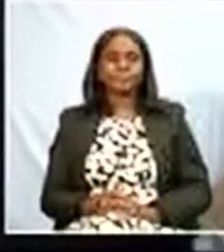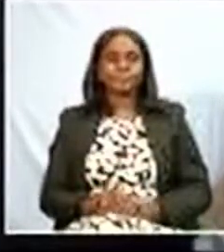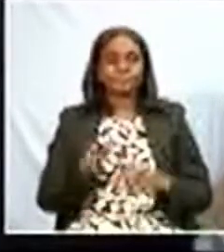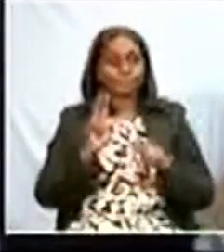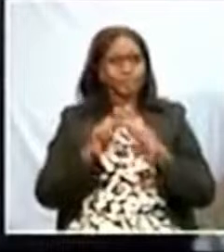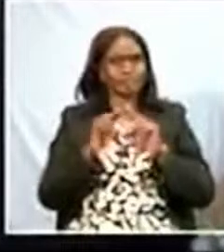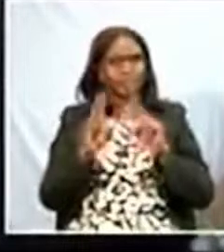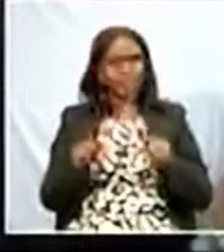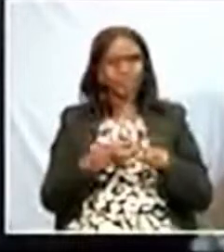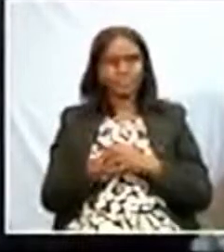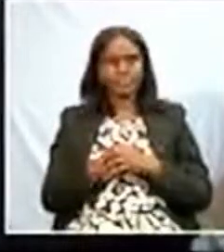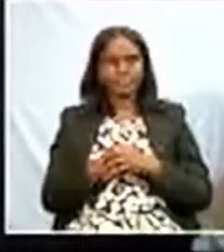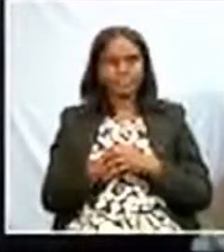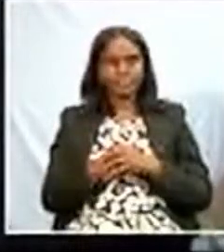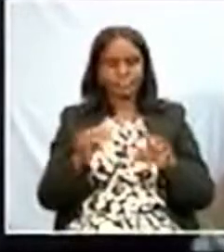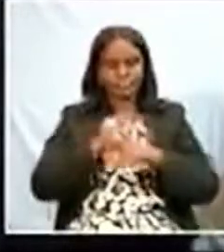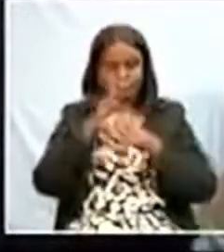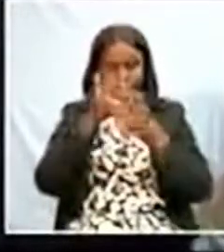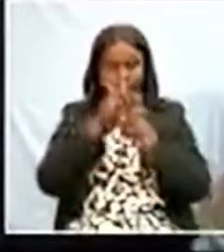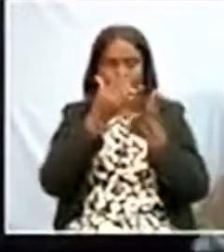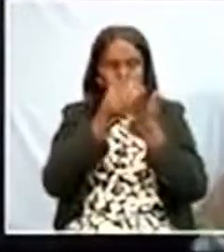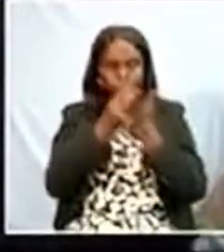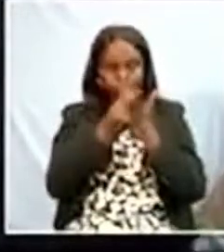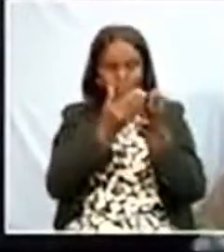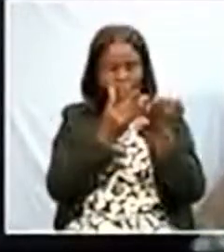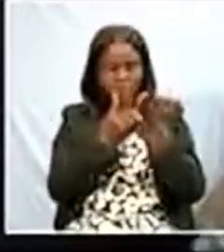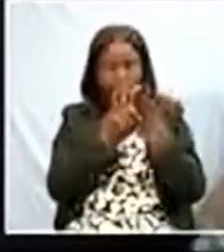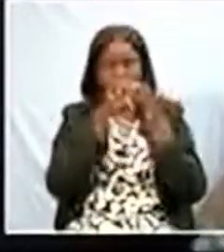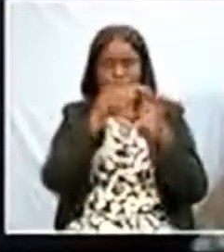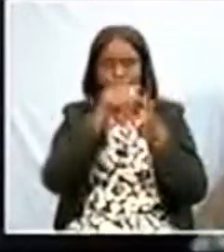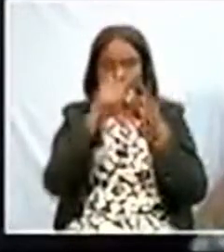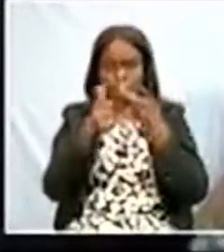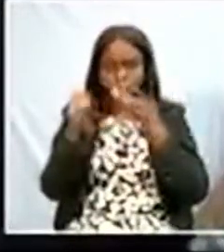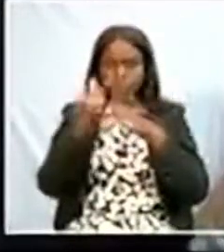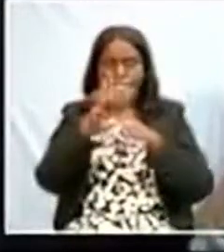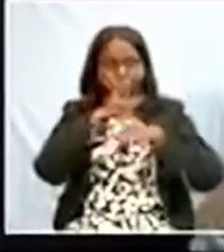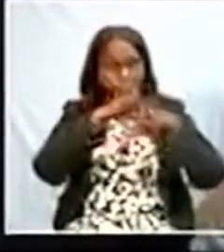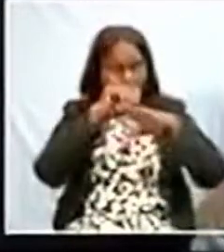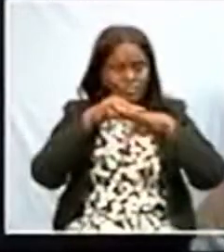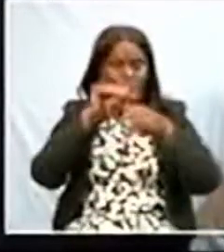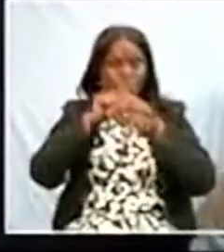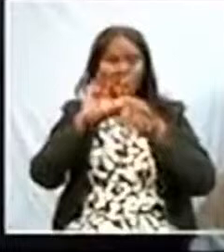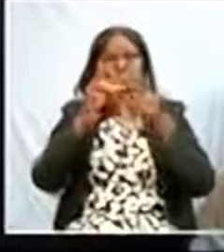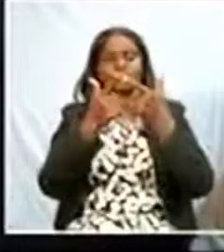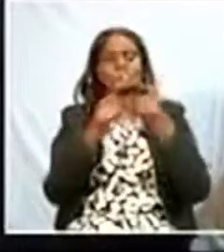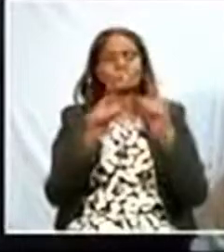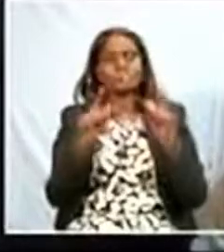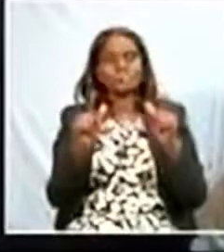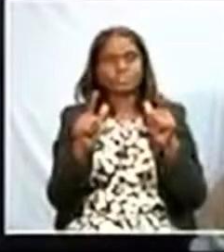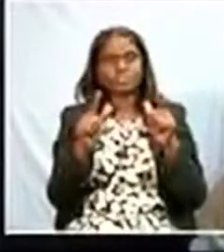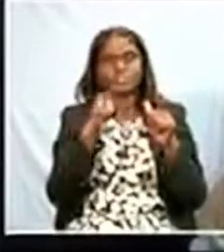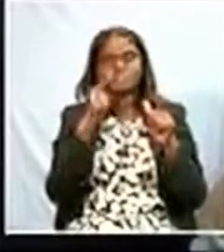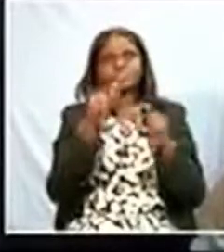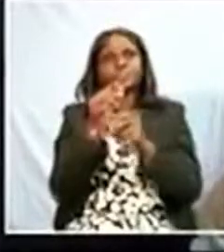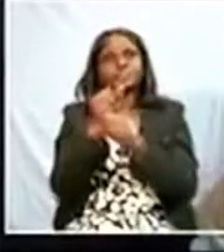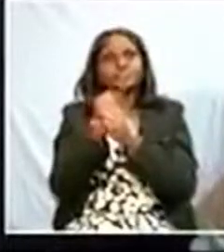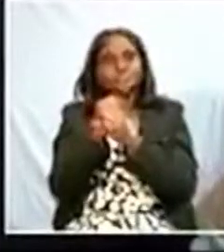Chair, all the monies are in what they call in their language